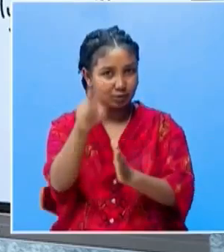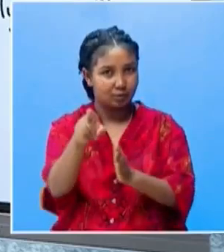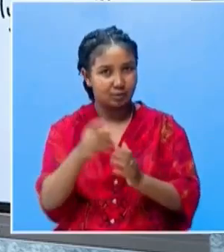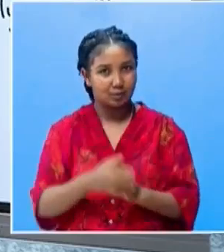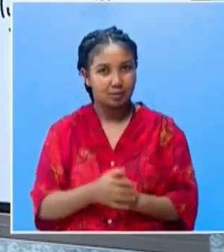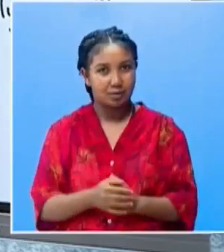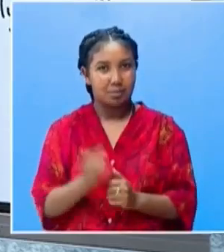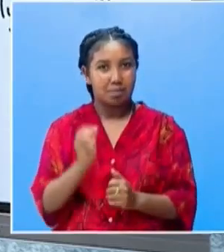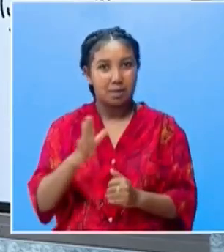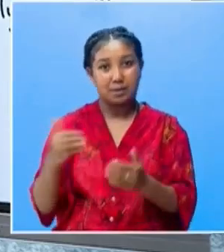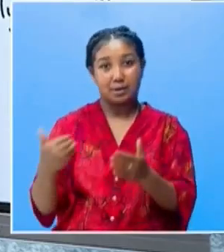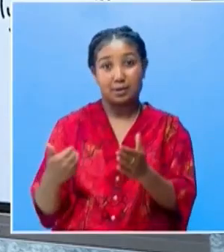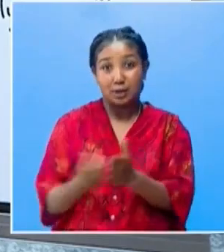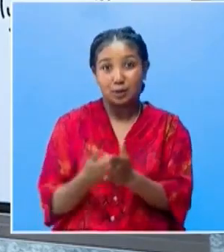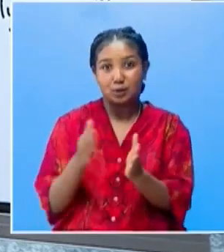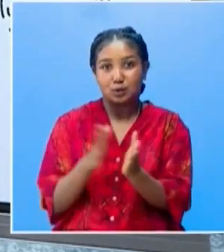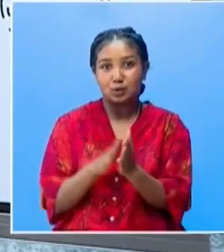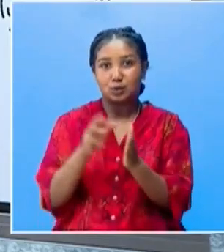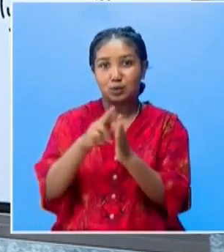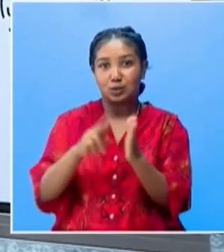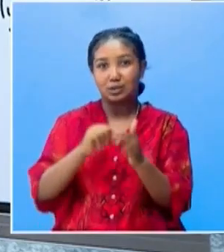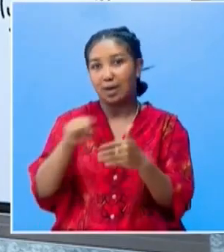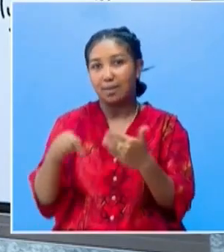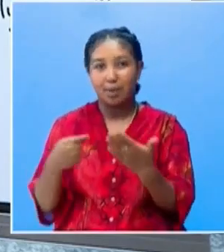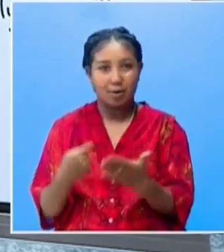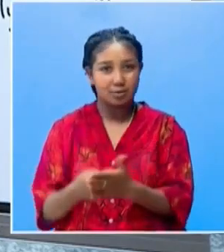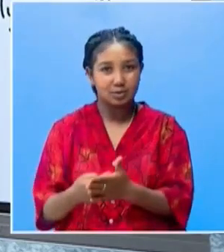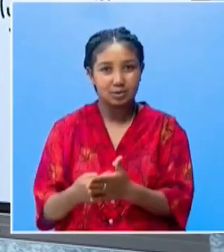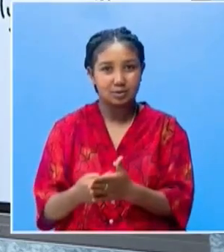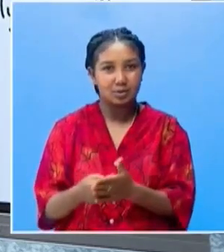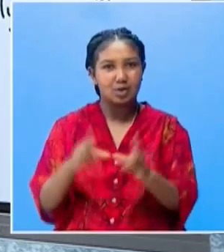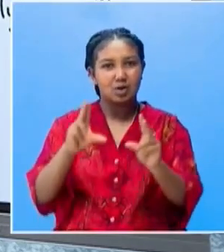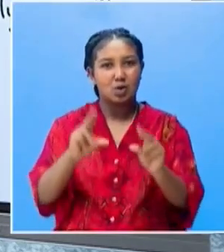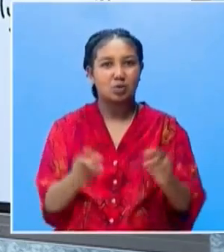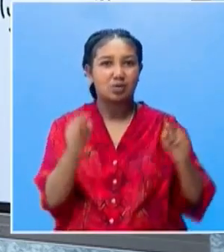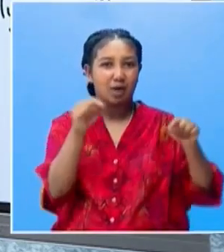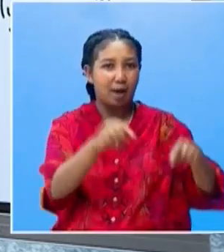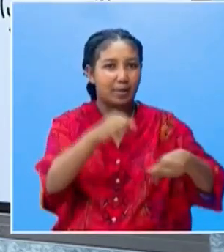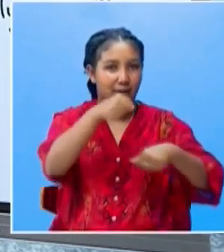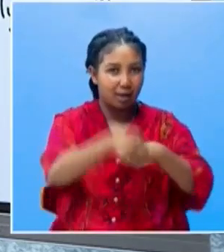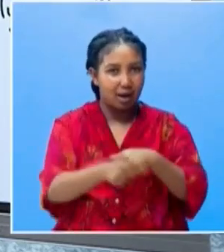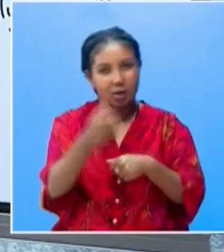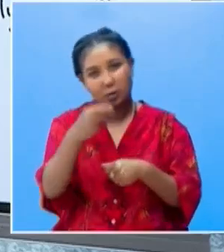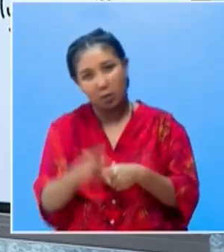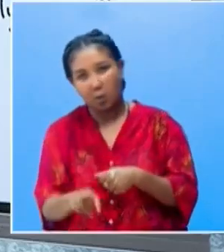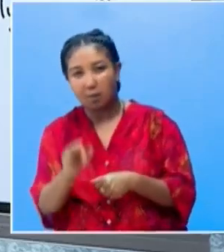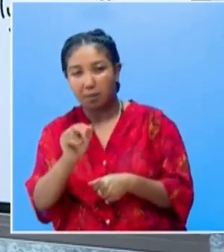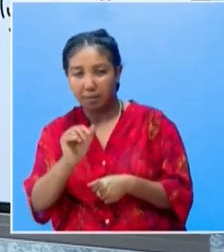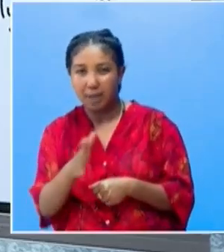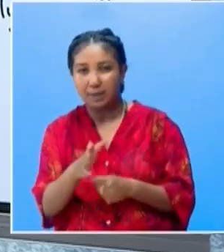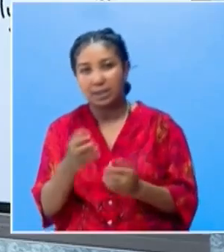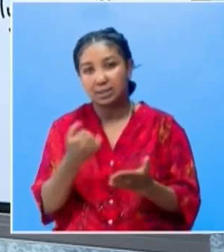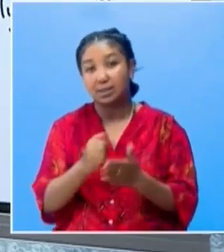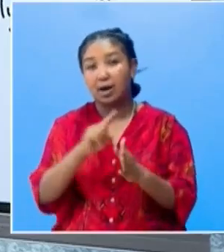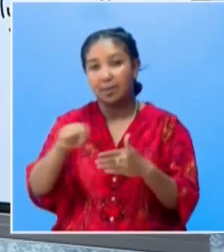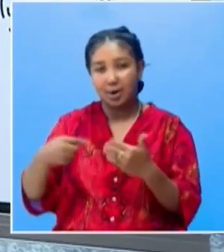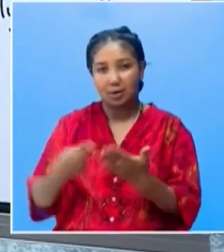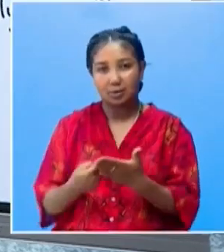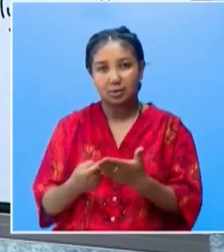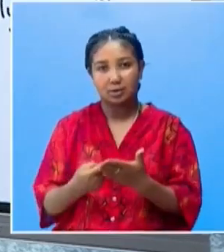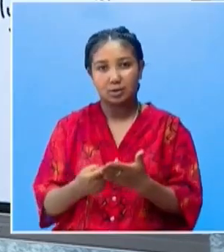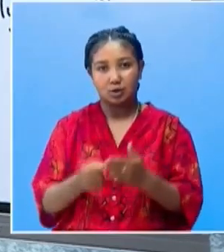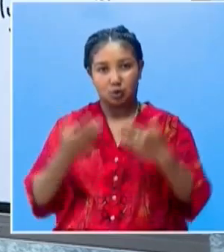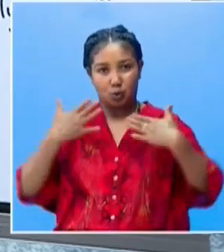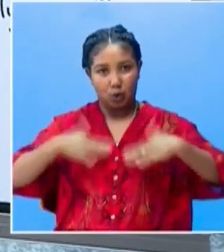Yes? Maybe the new school rule is about not coming late, or maybe it's about